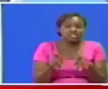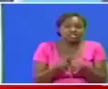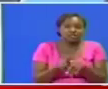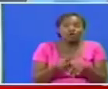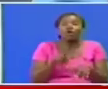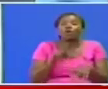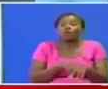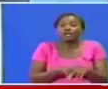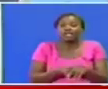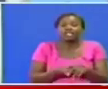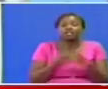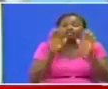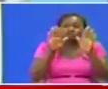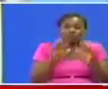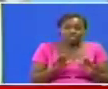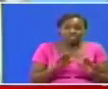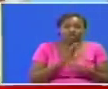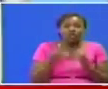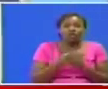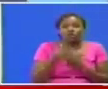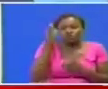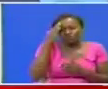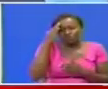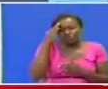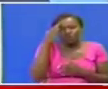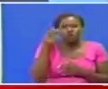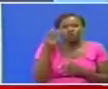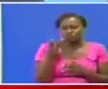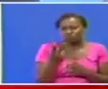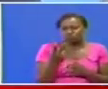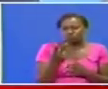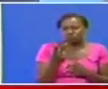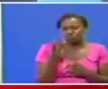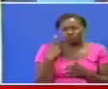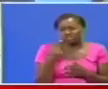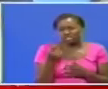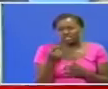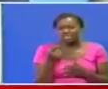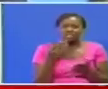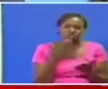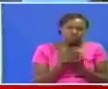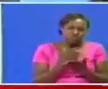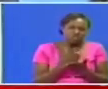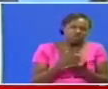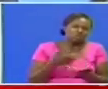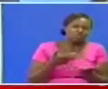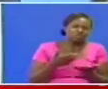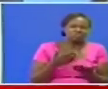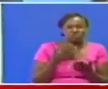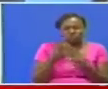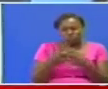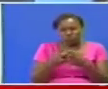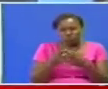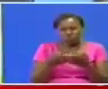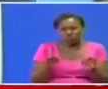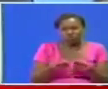where necessary. We all know that our tourism industry is literally on its knees. And the